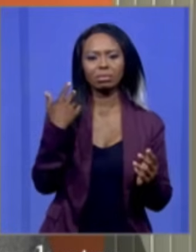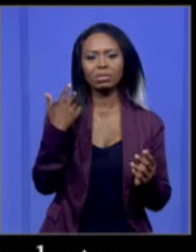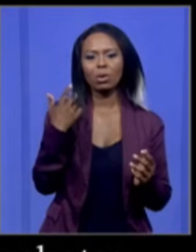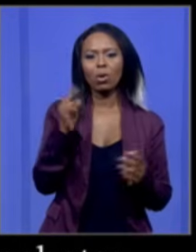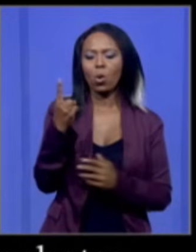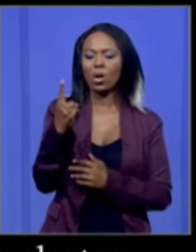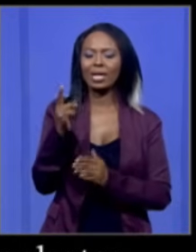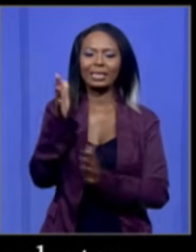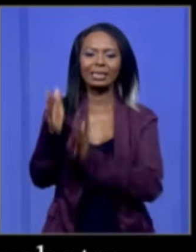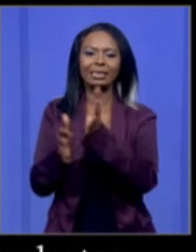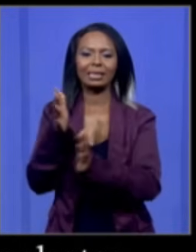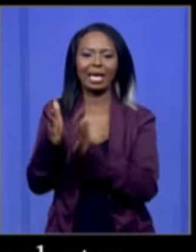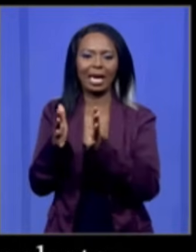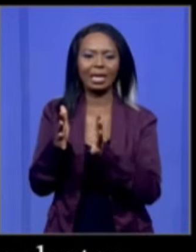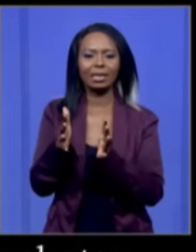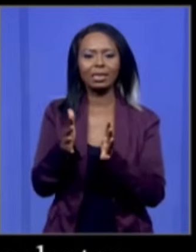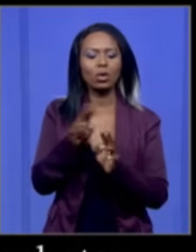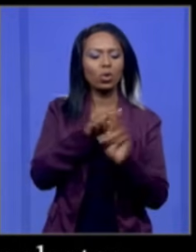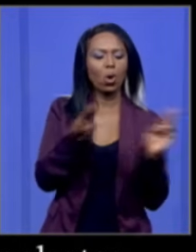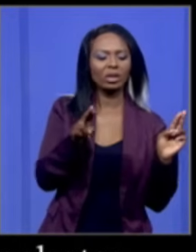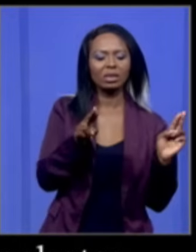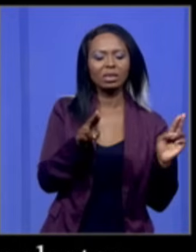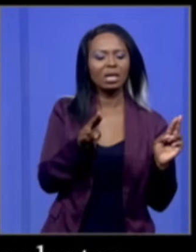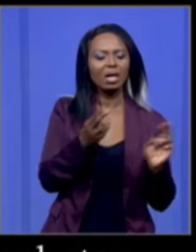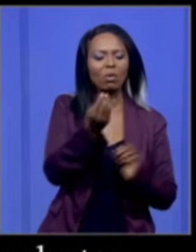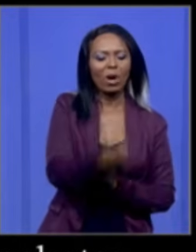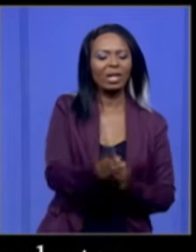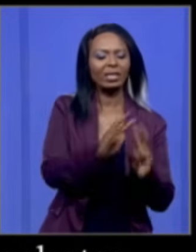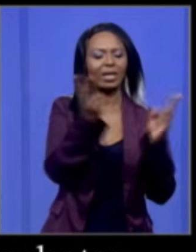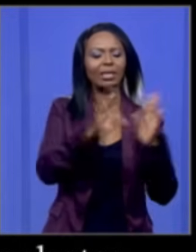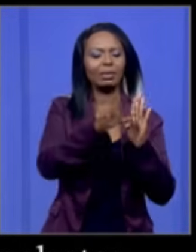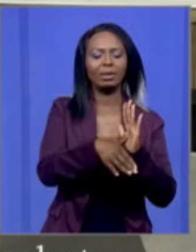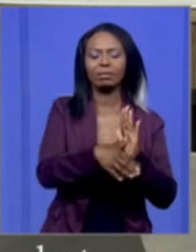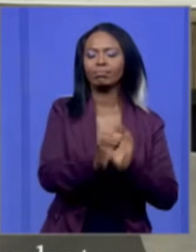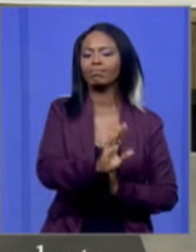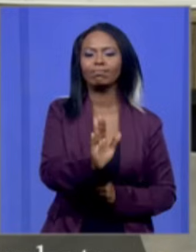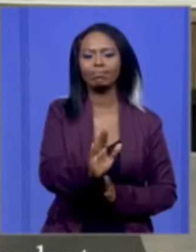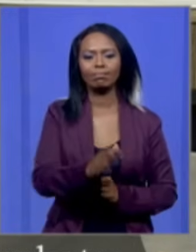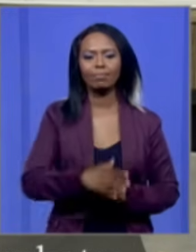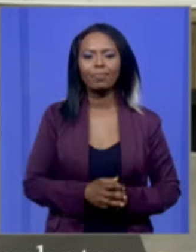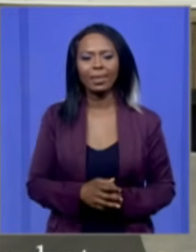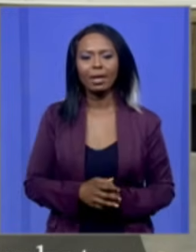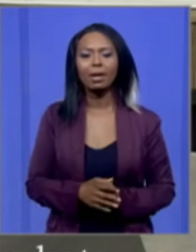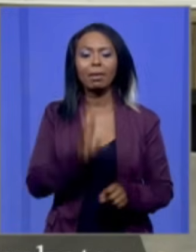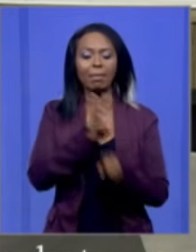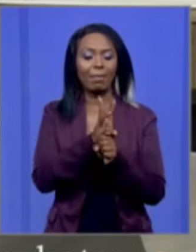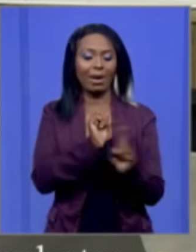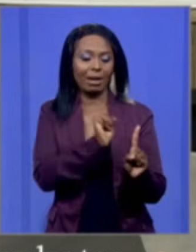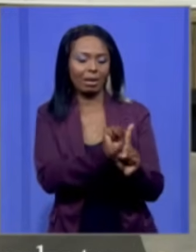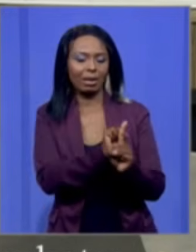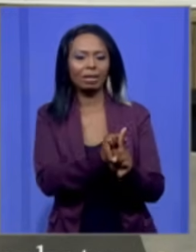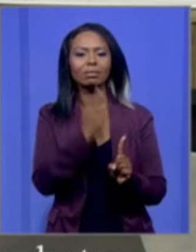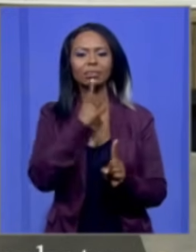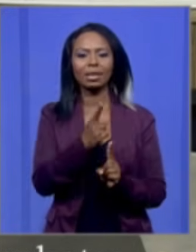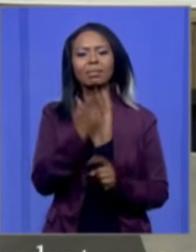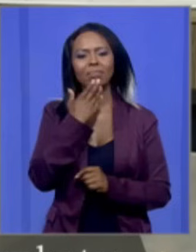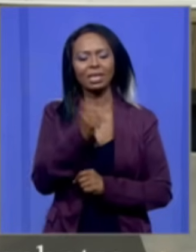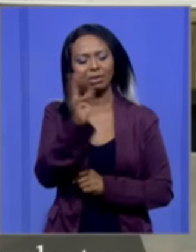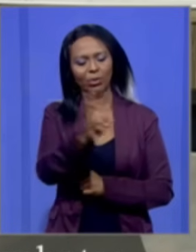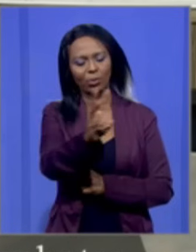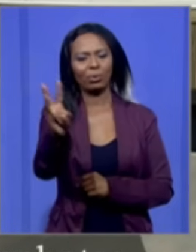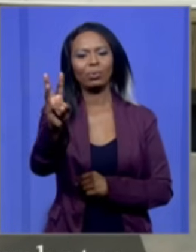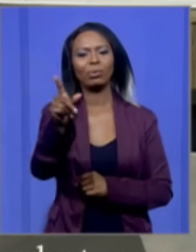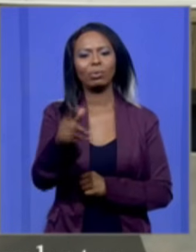sign. Mmaagwe Kganya o ikuela go batsadi ba bana ba ba mo seemong se se tshwanang le se gore ba senke kgakologo